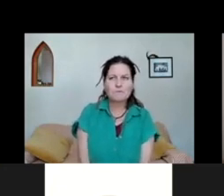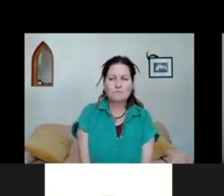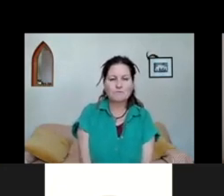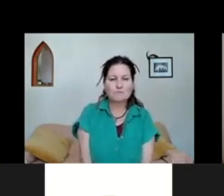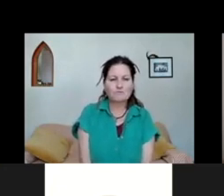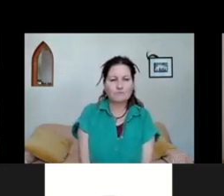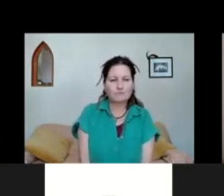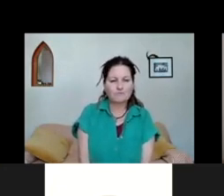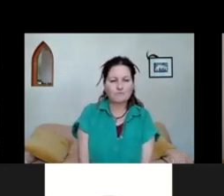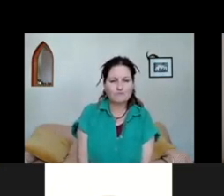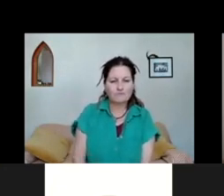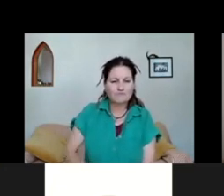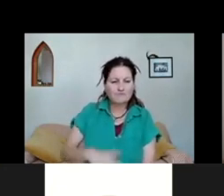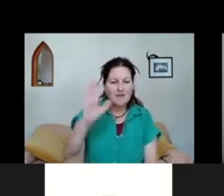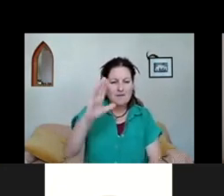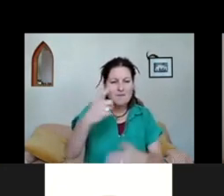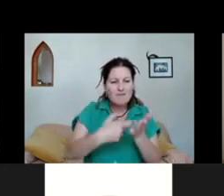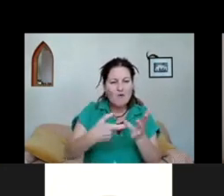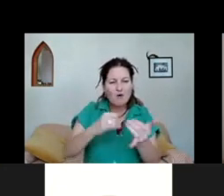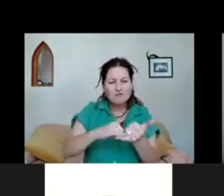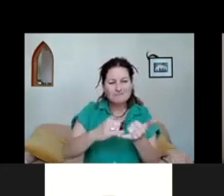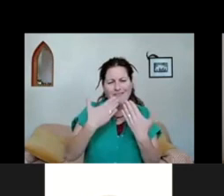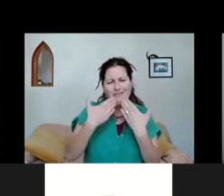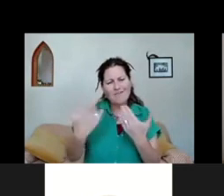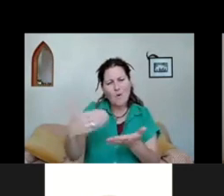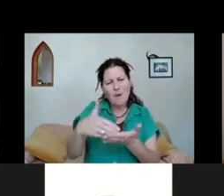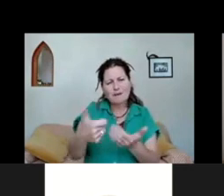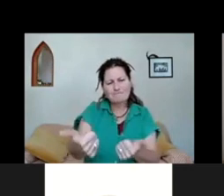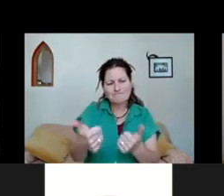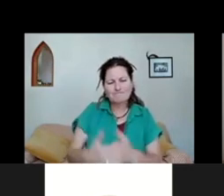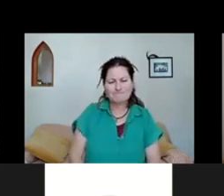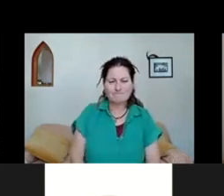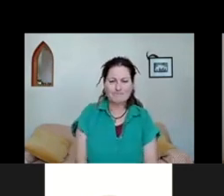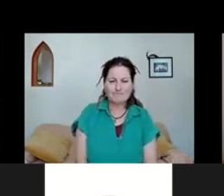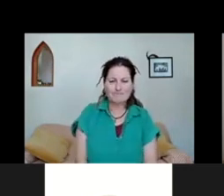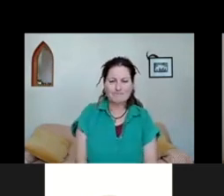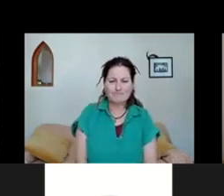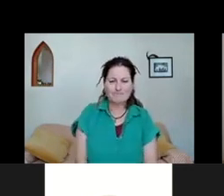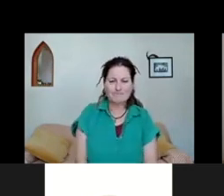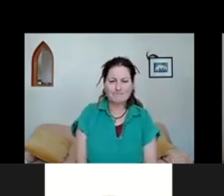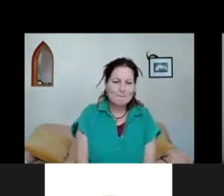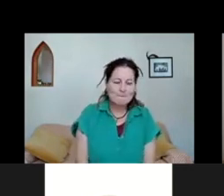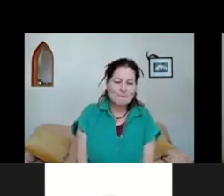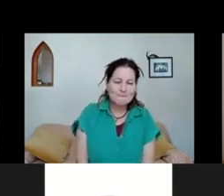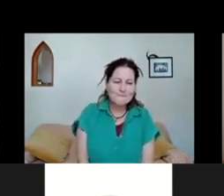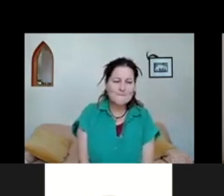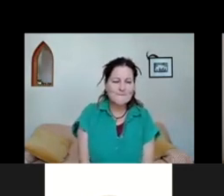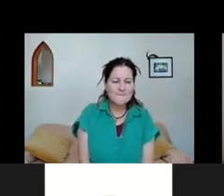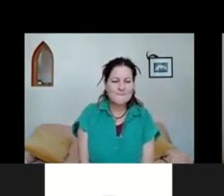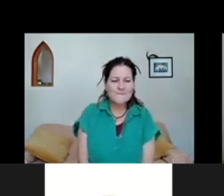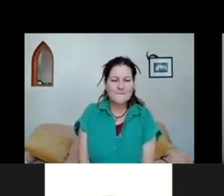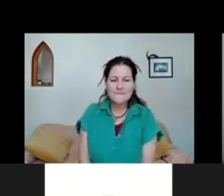Bye, Ross. Thanks for coming. Thank you.